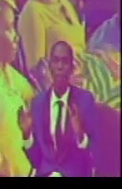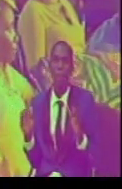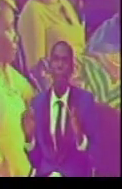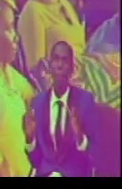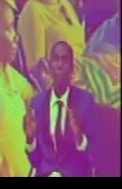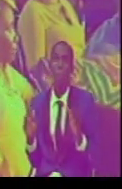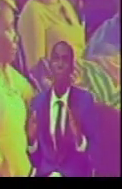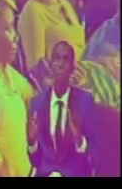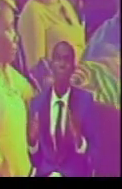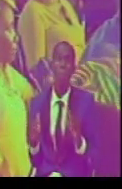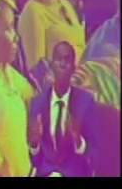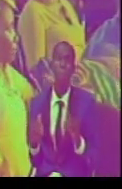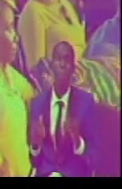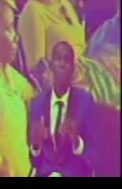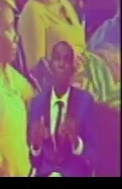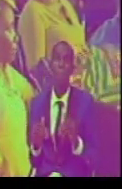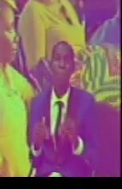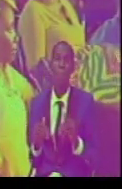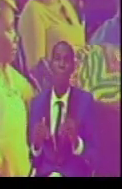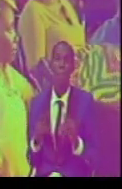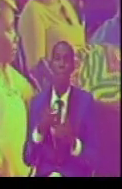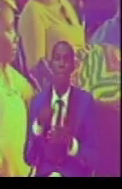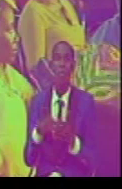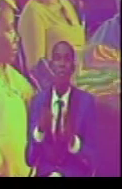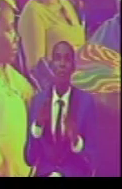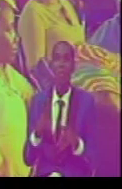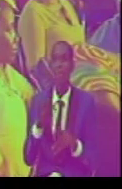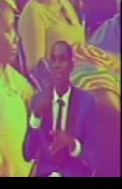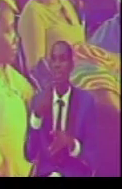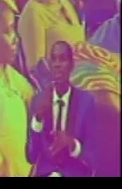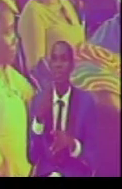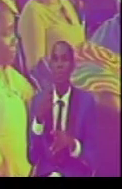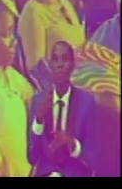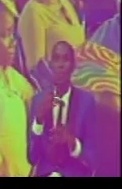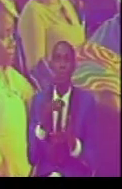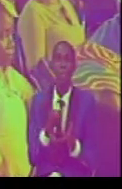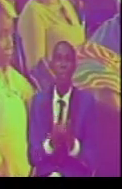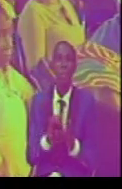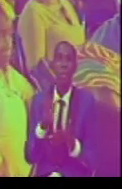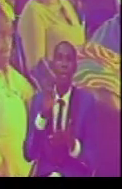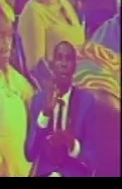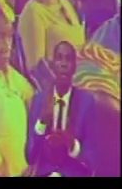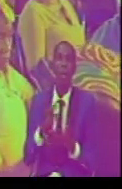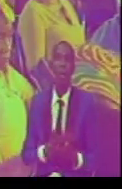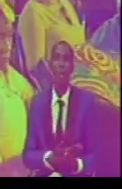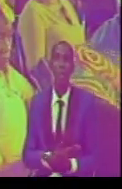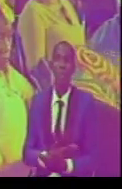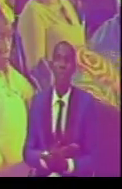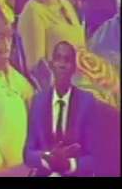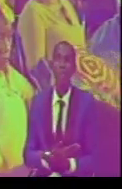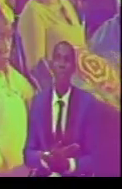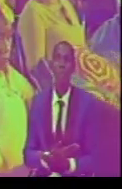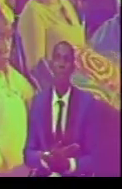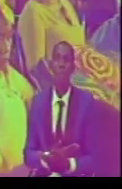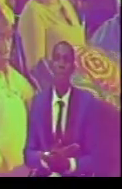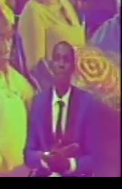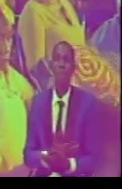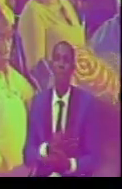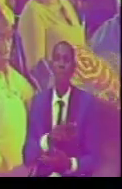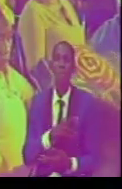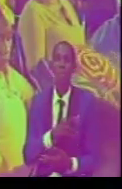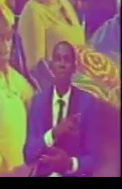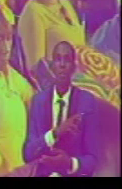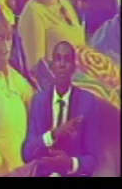coming from Blessing Ogunube Kamaliza from Facebook. This person said that a